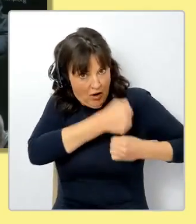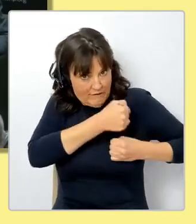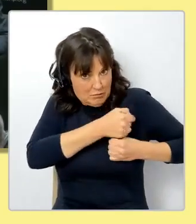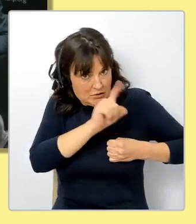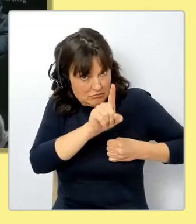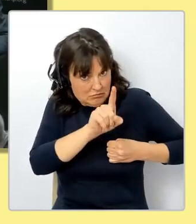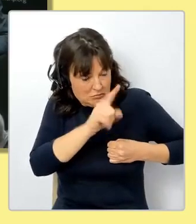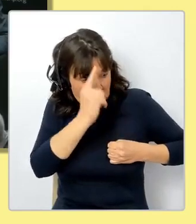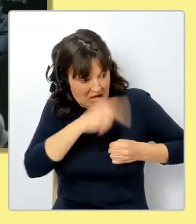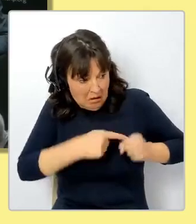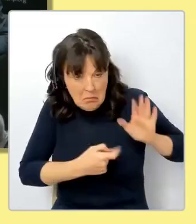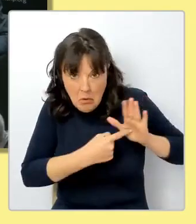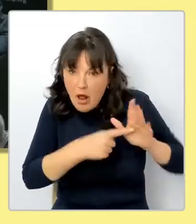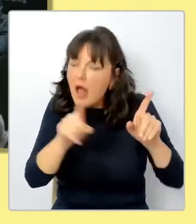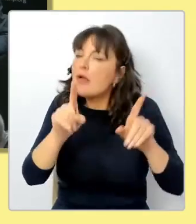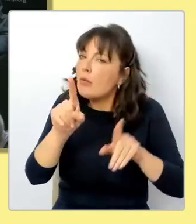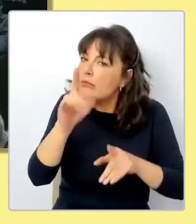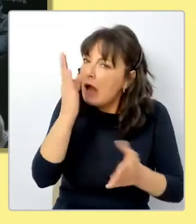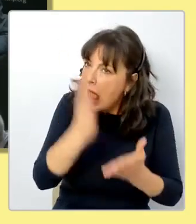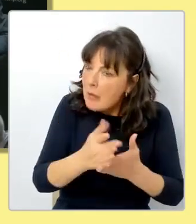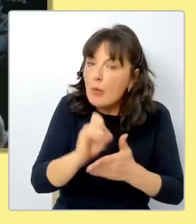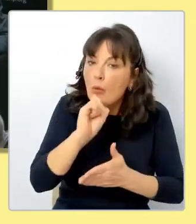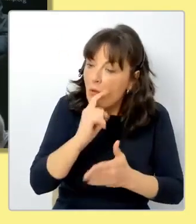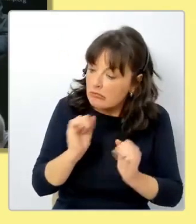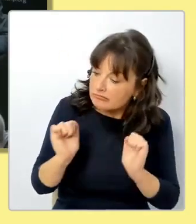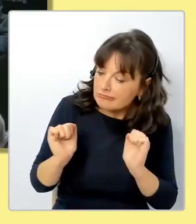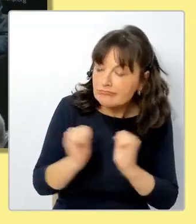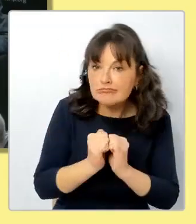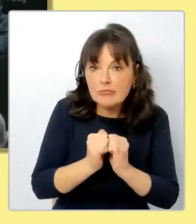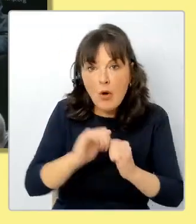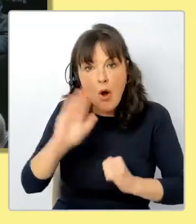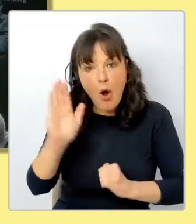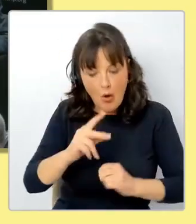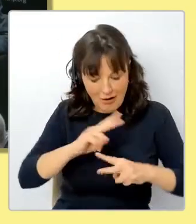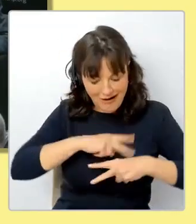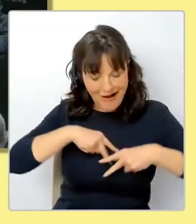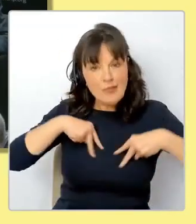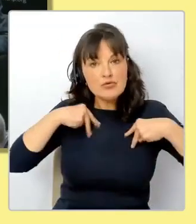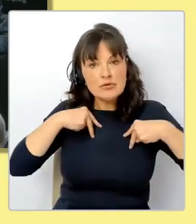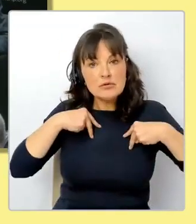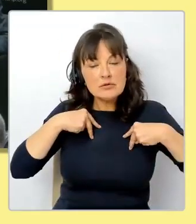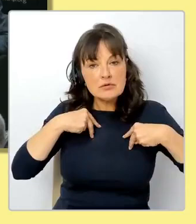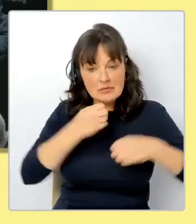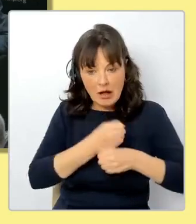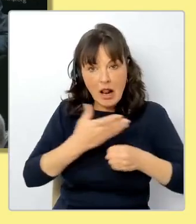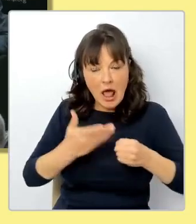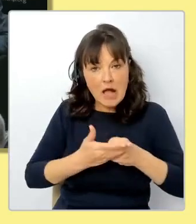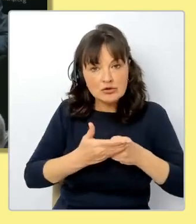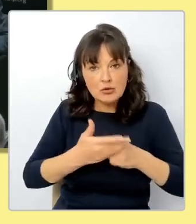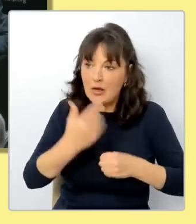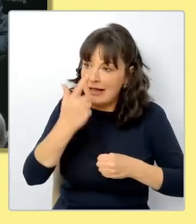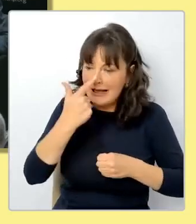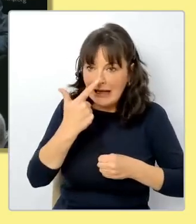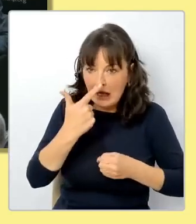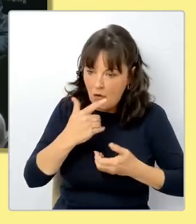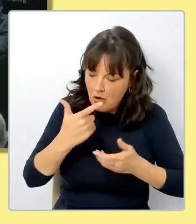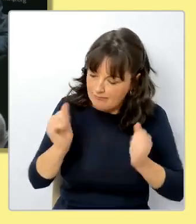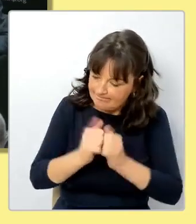commit to giving a settlement that allows all councillors in Glasgow to give a proper service to our